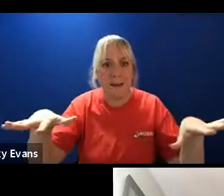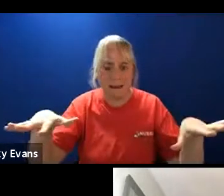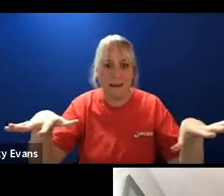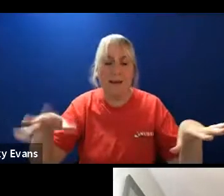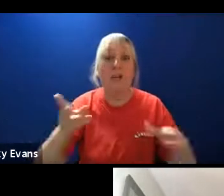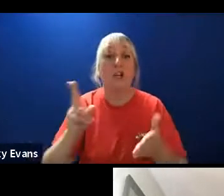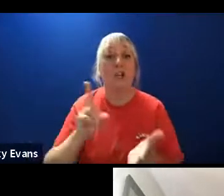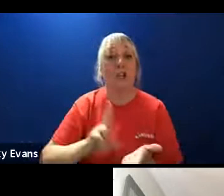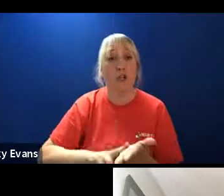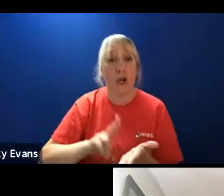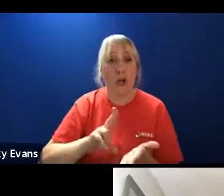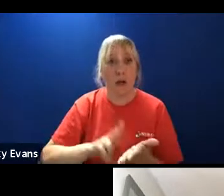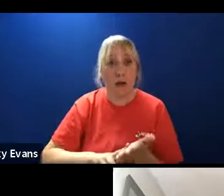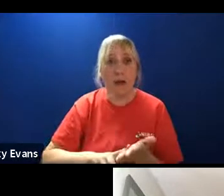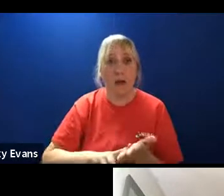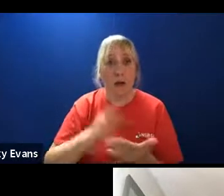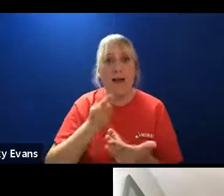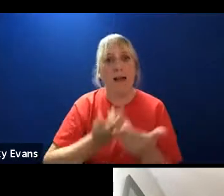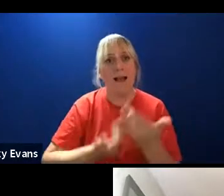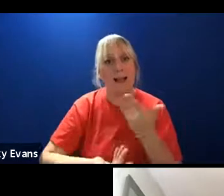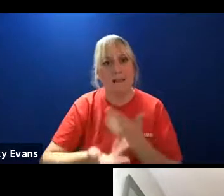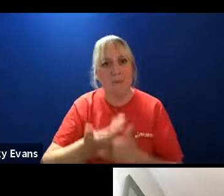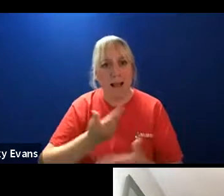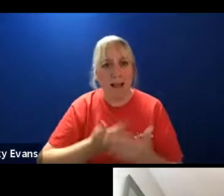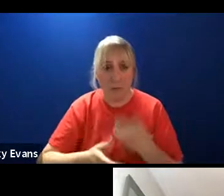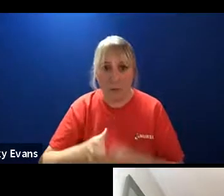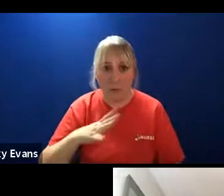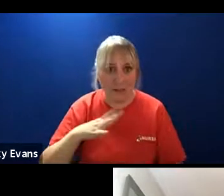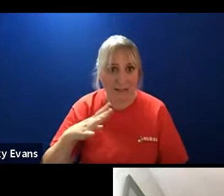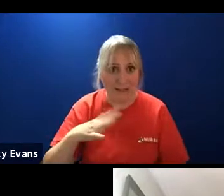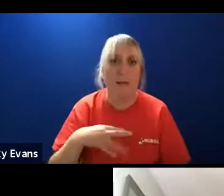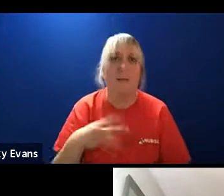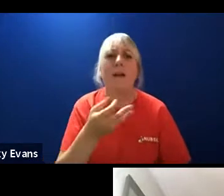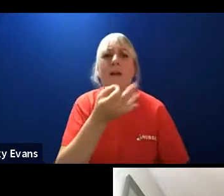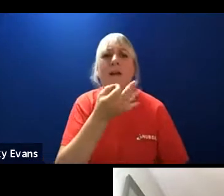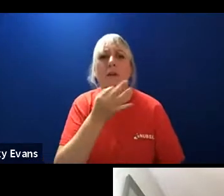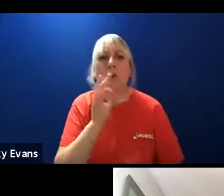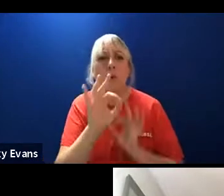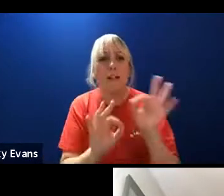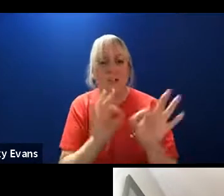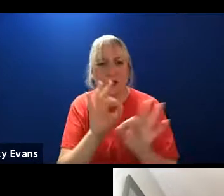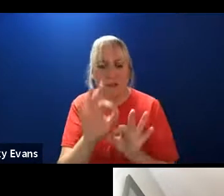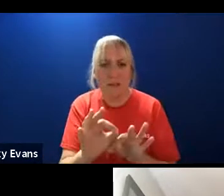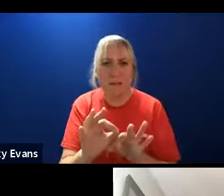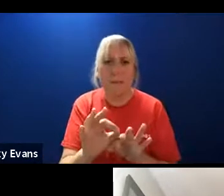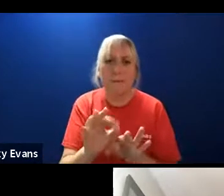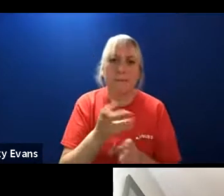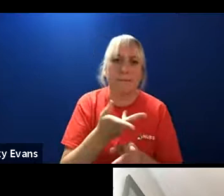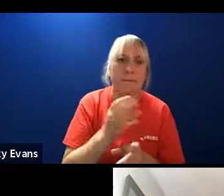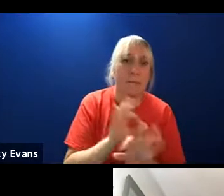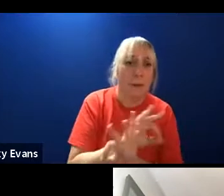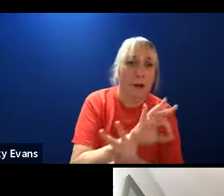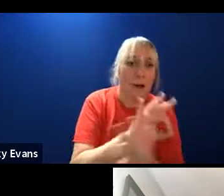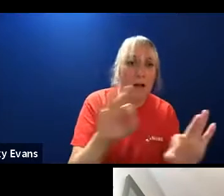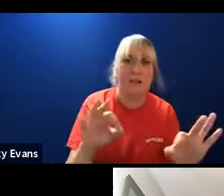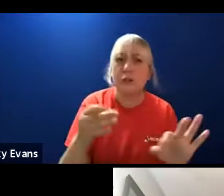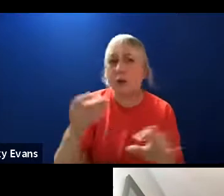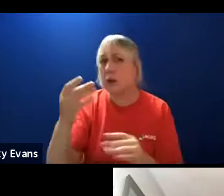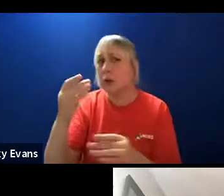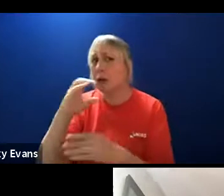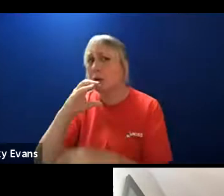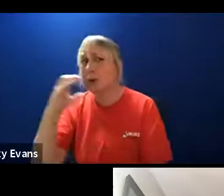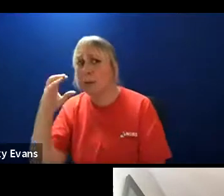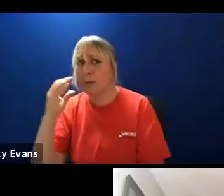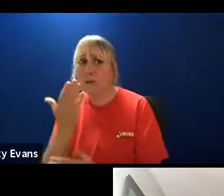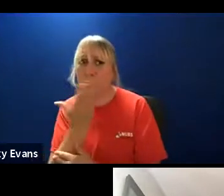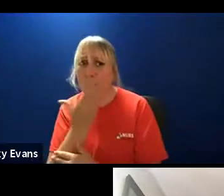talked quite a bit about this, but there are just some questions around how has Cuban schooling worked during